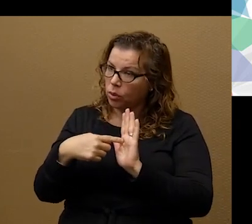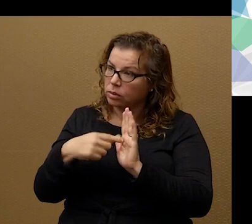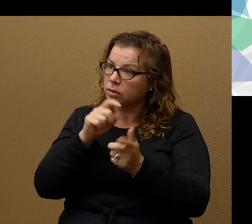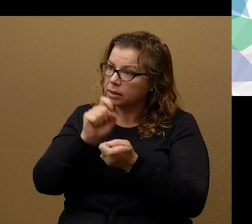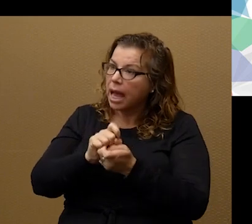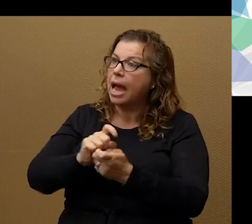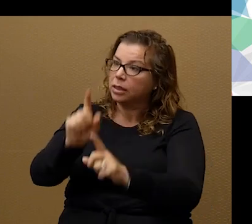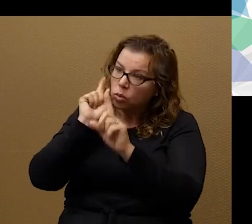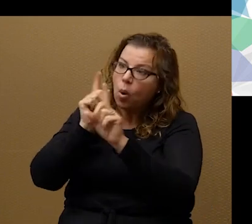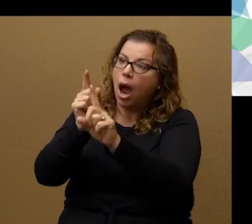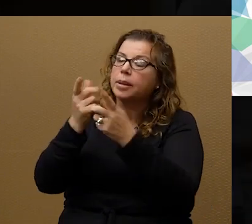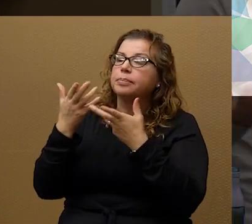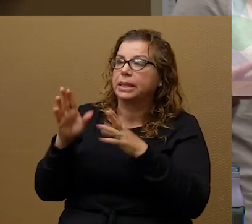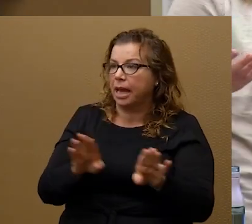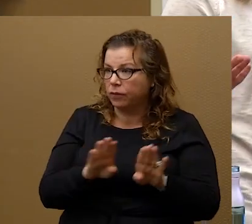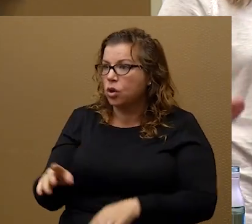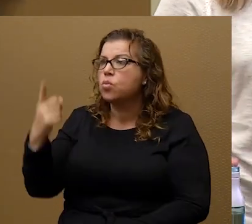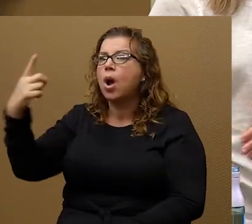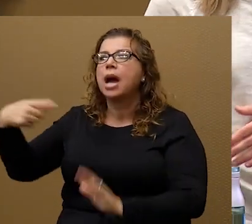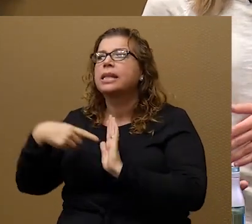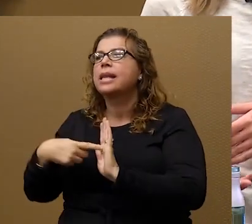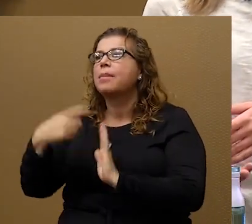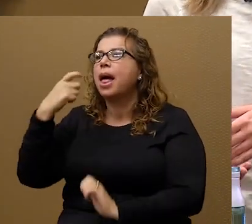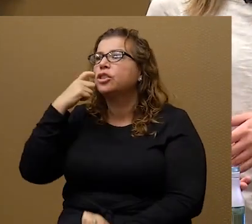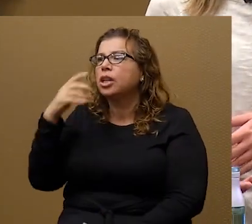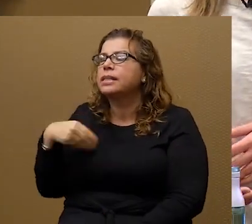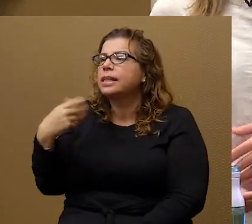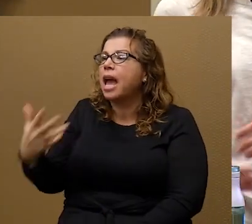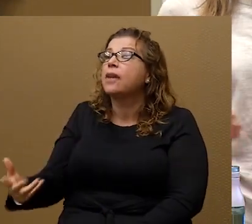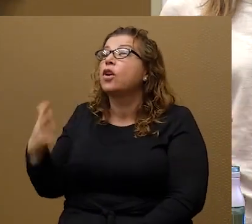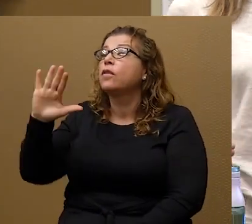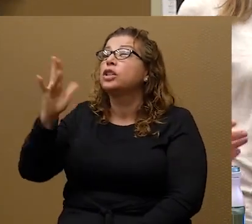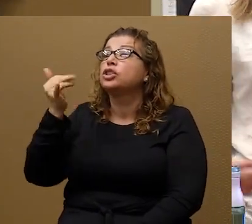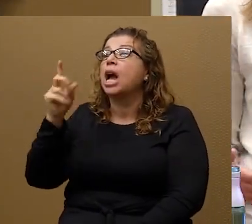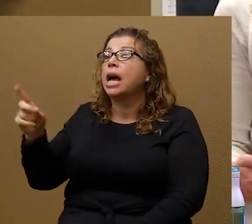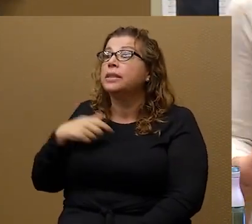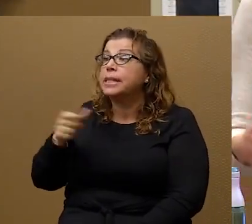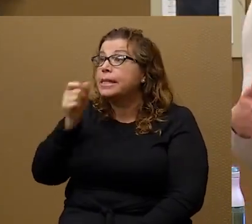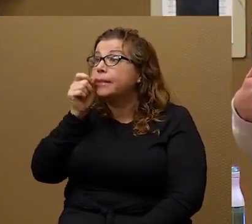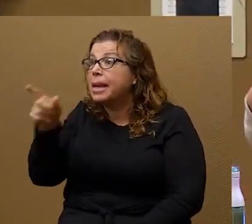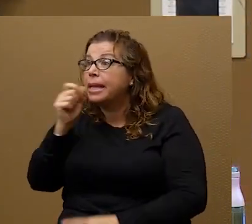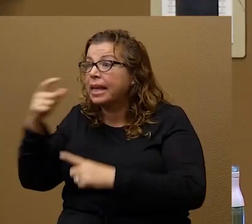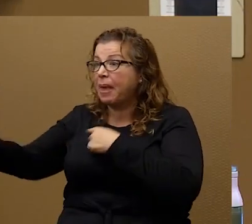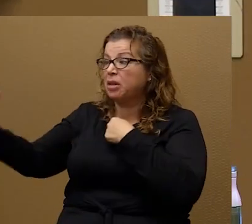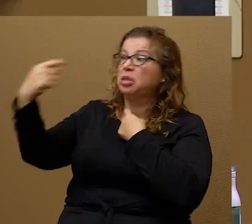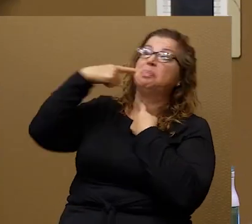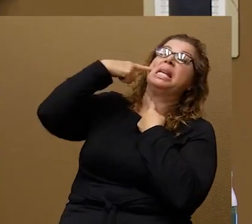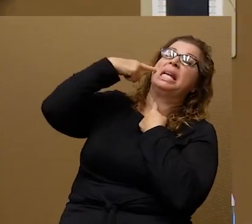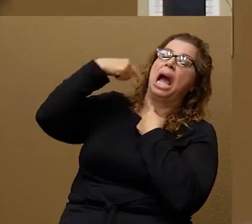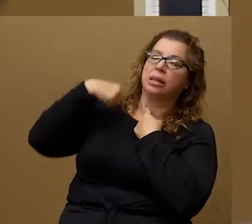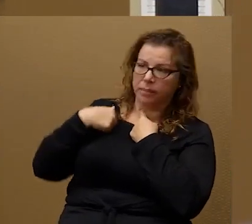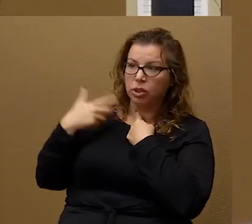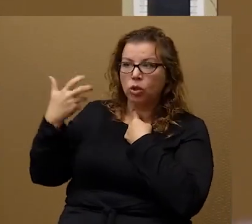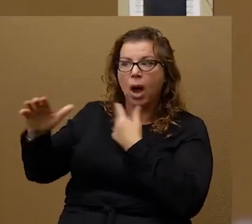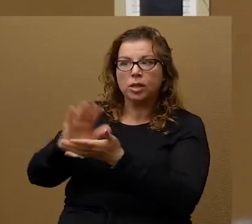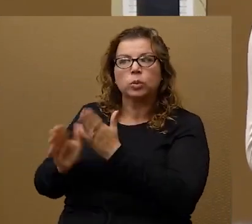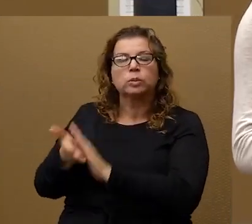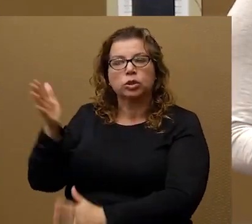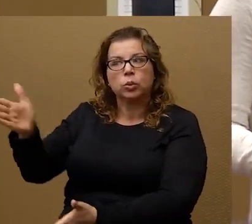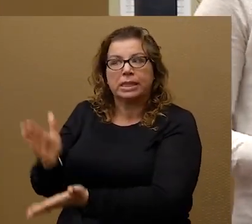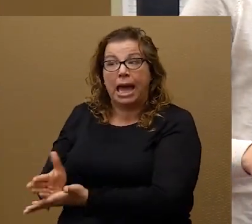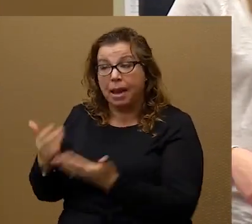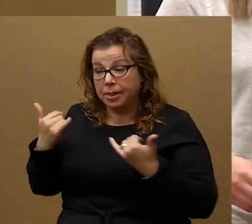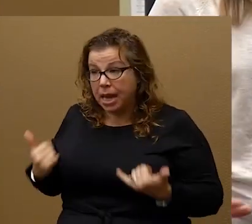the example I just gave was if you got a child who's spitting and they're spitting on you and you want this to be done